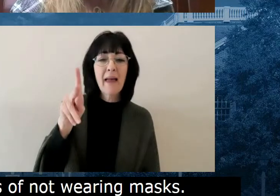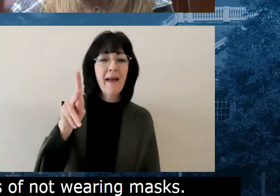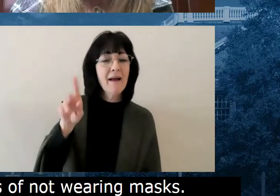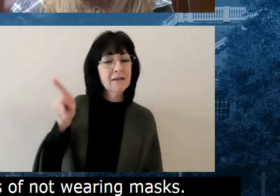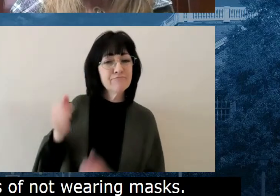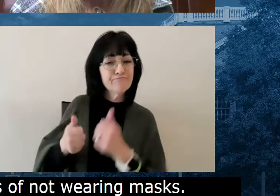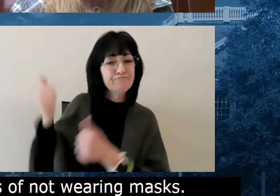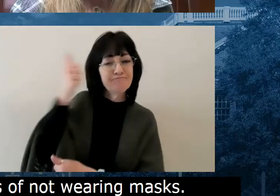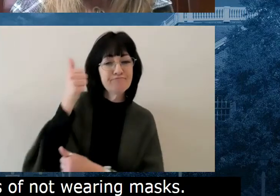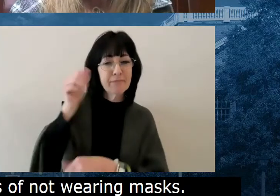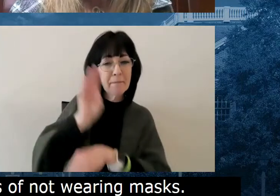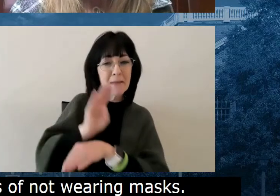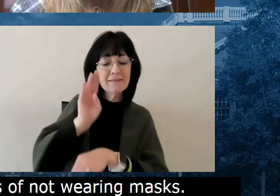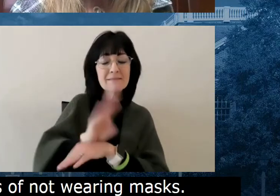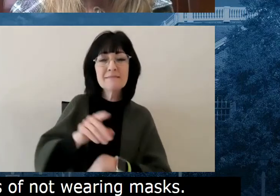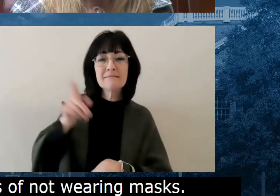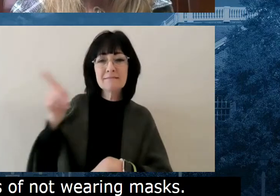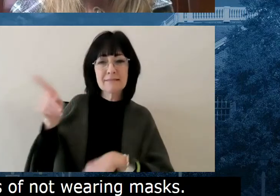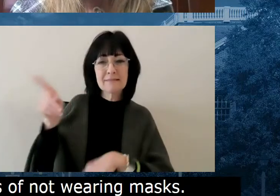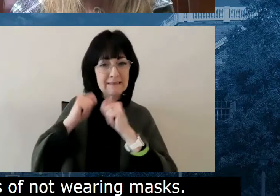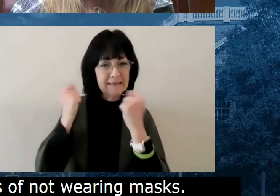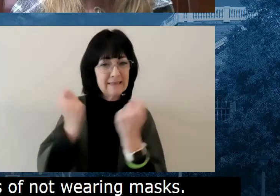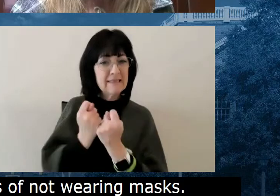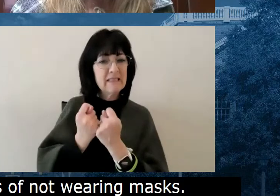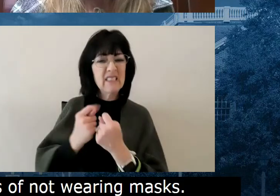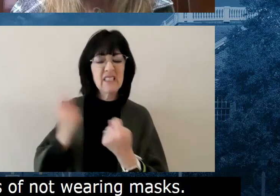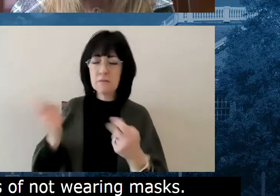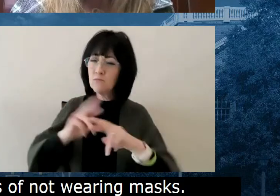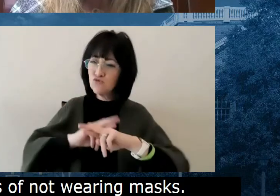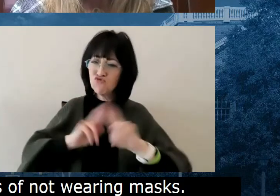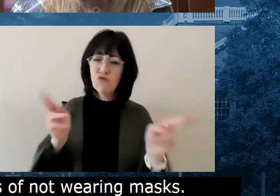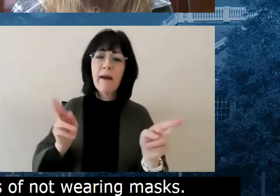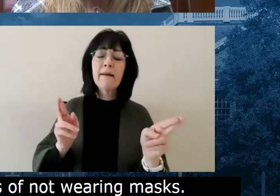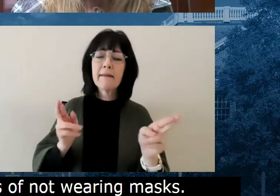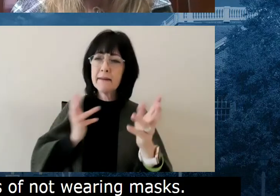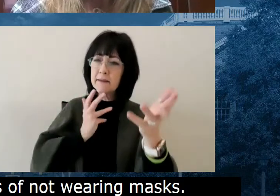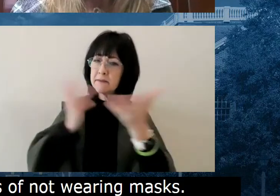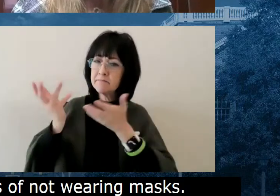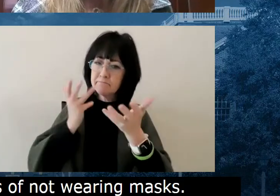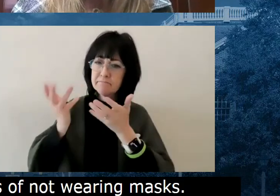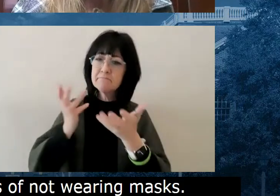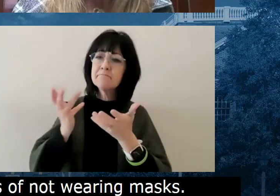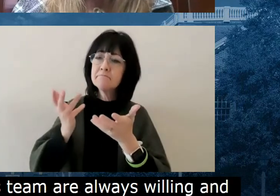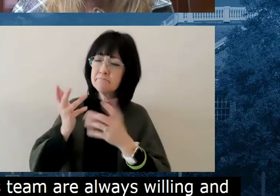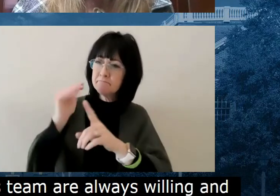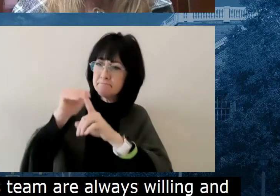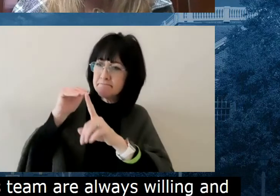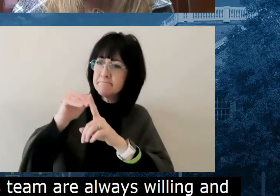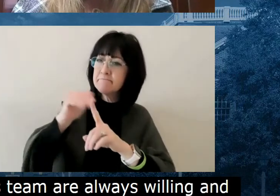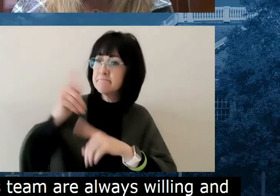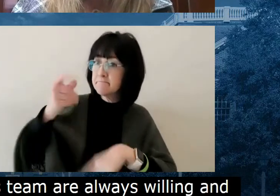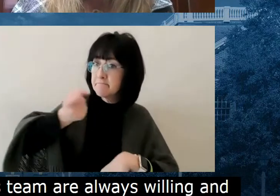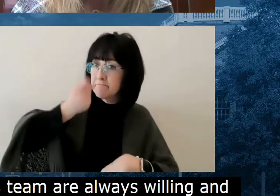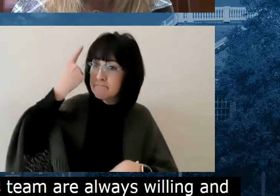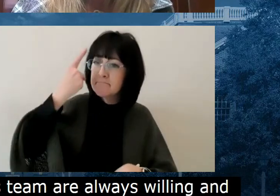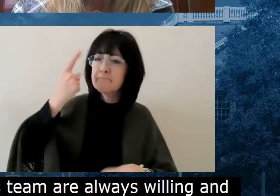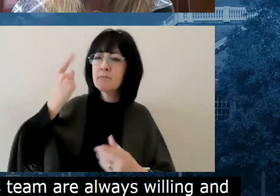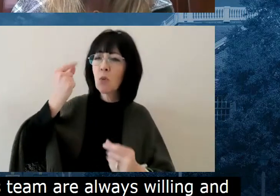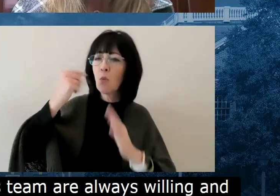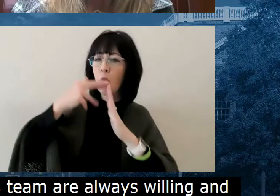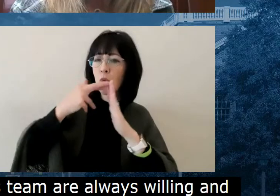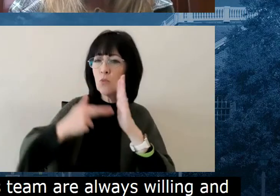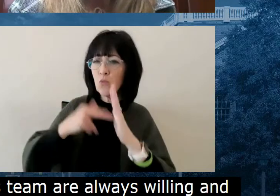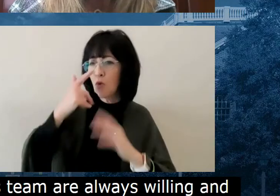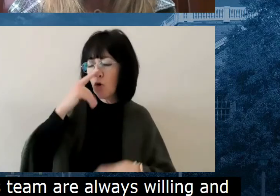always willing, ready, able to work with businesses to make sure that they have a good understanding of what the restrictions look like and how